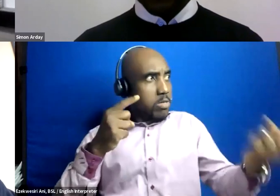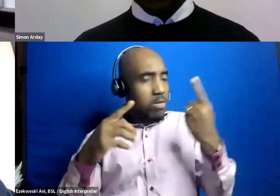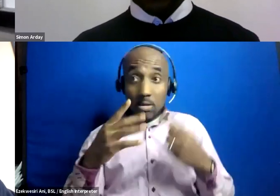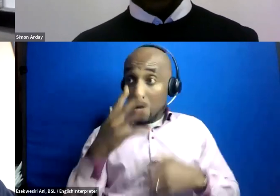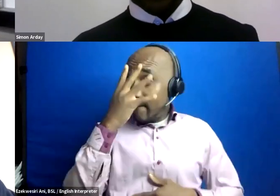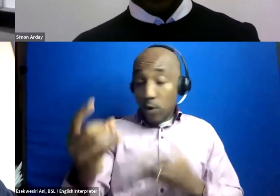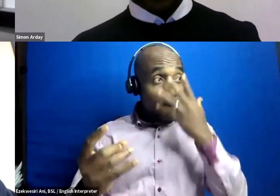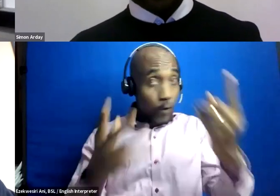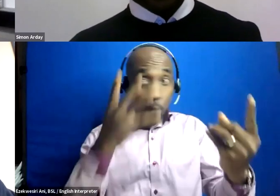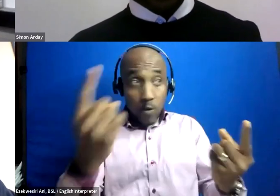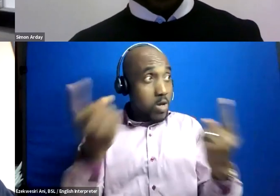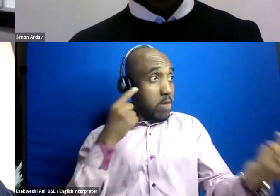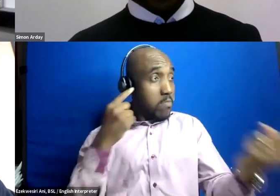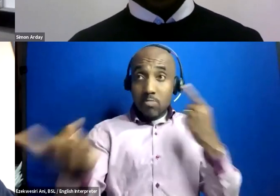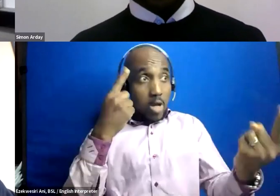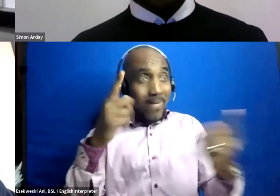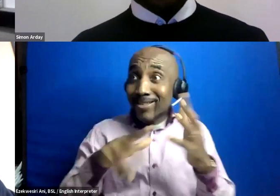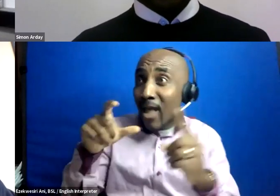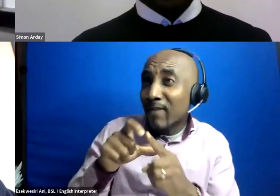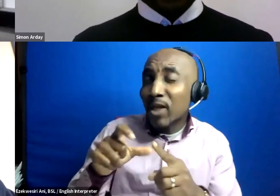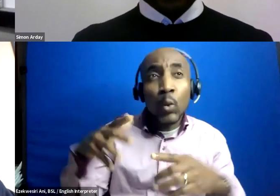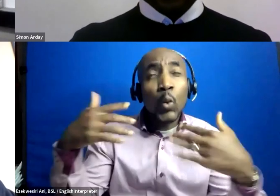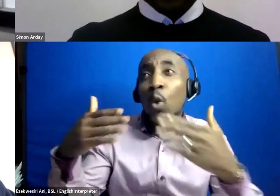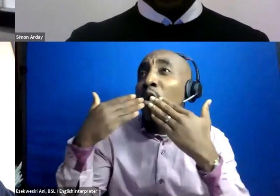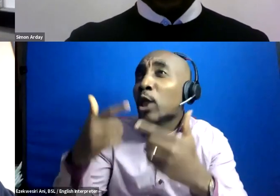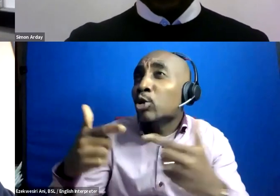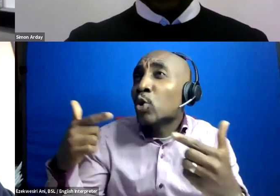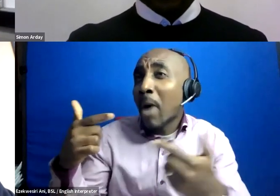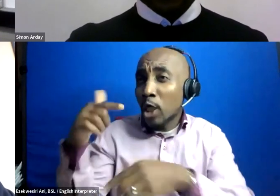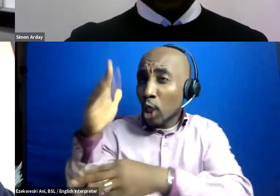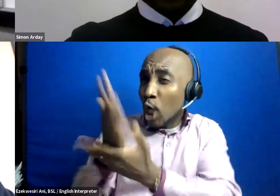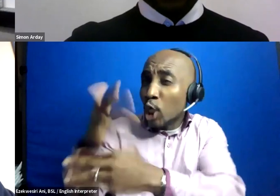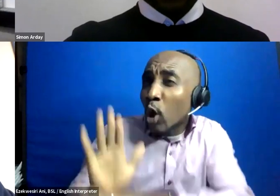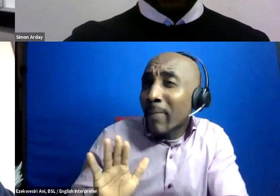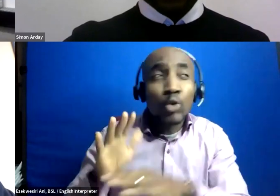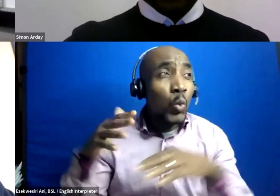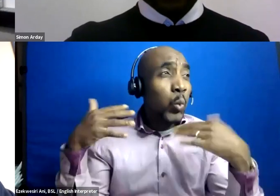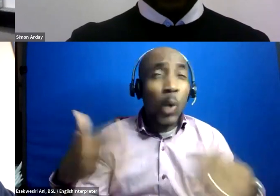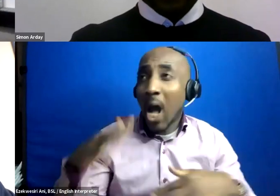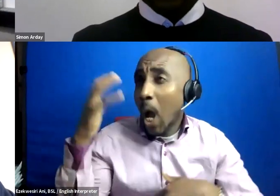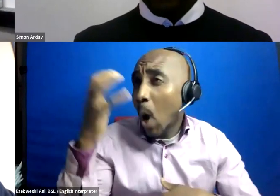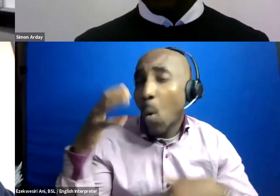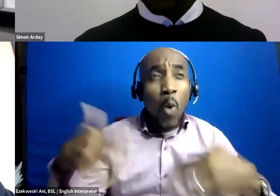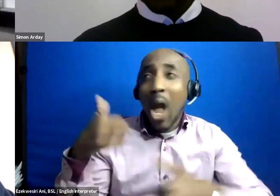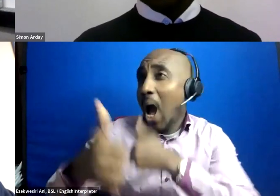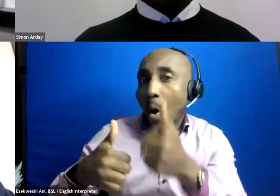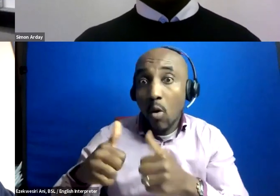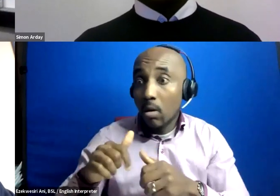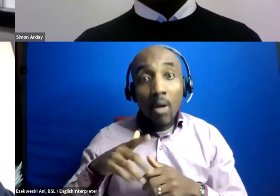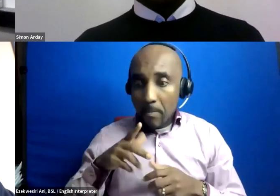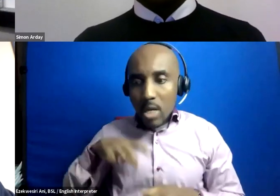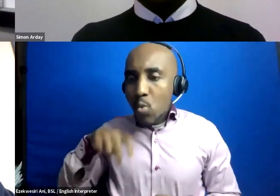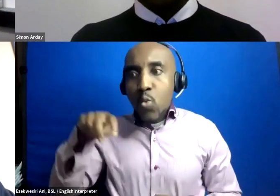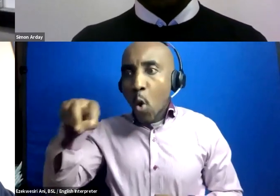strangers, just coming up to me and saying, "Thank you so much for making that documentary." Complete strangers crossing the street to shake my